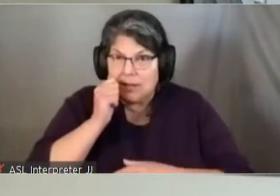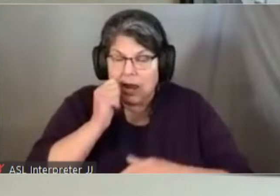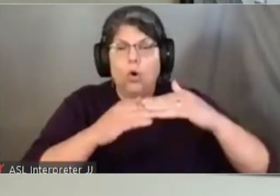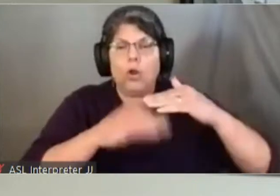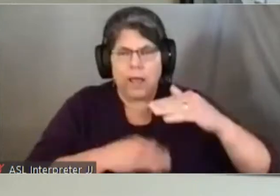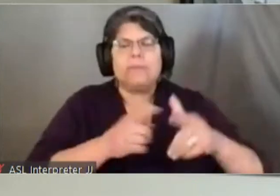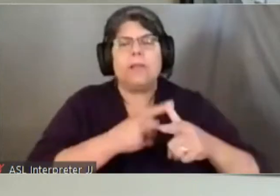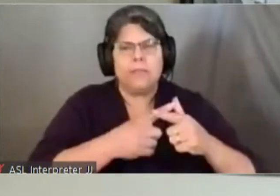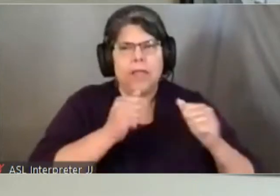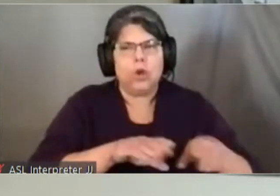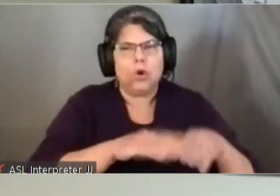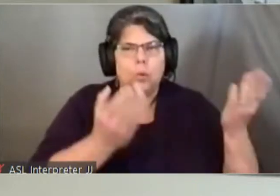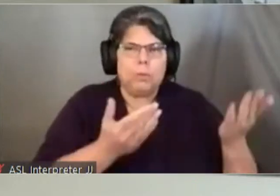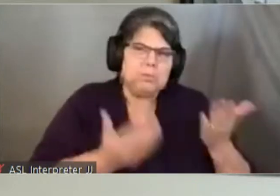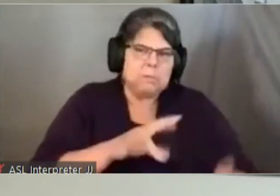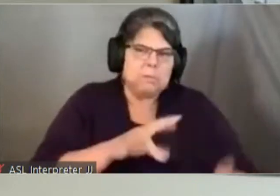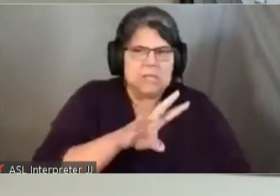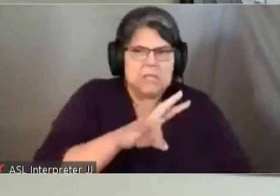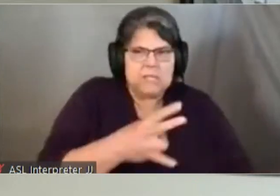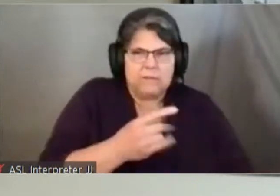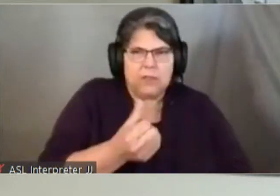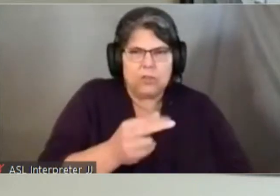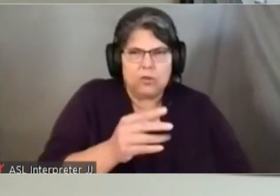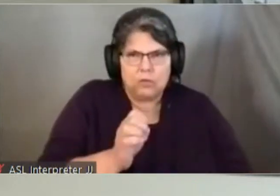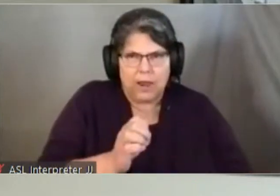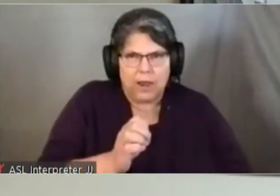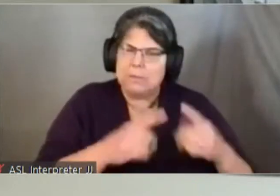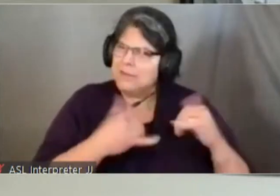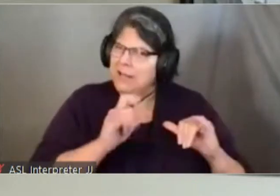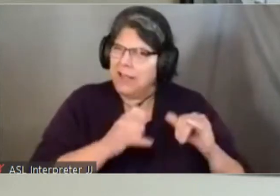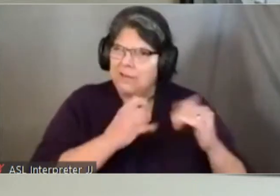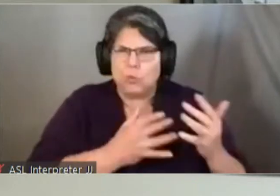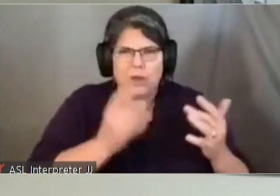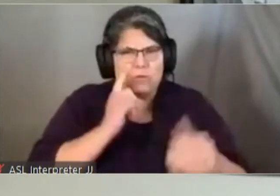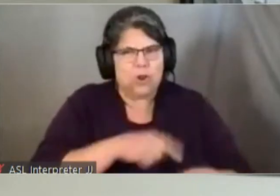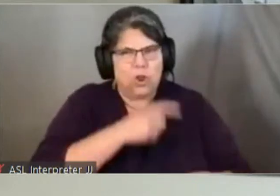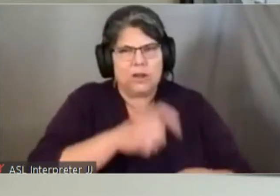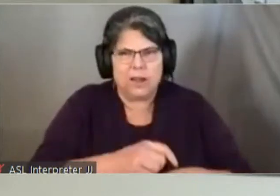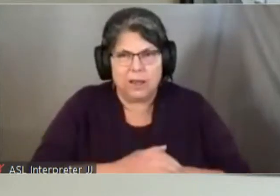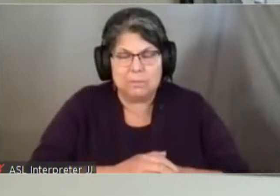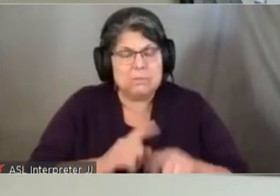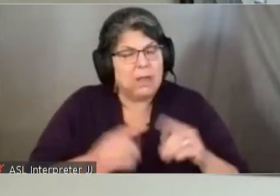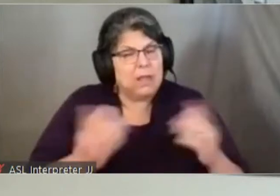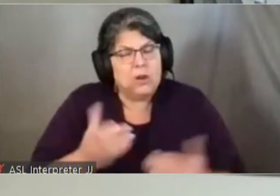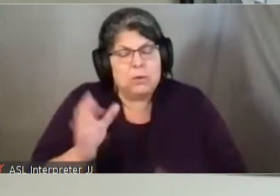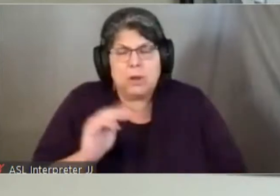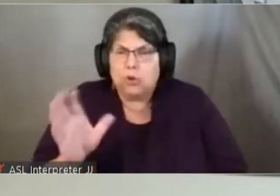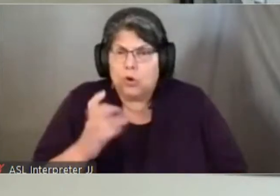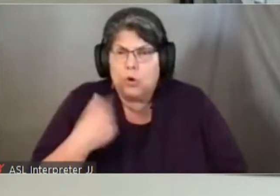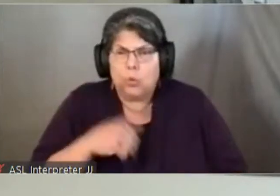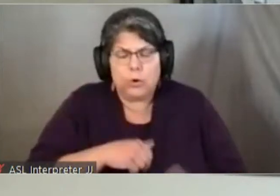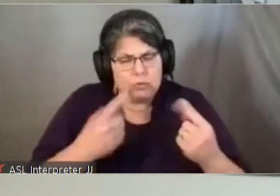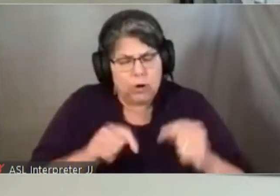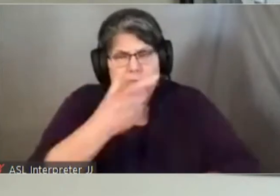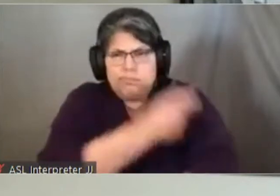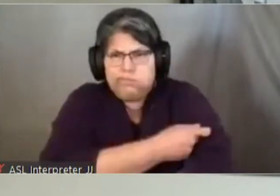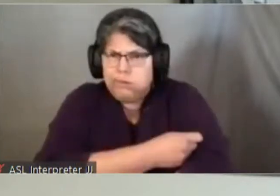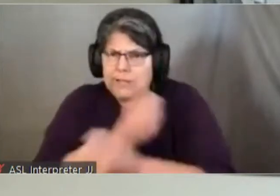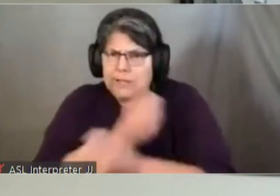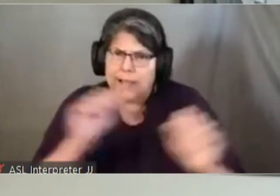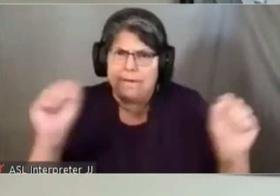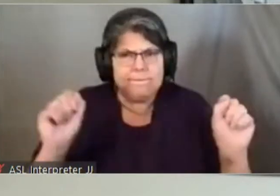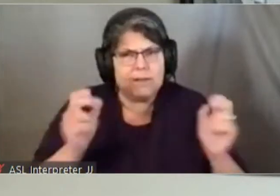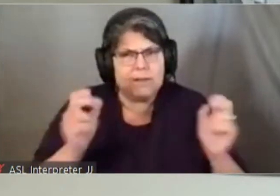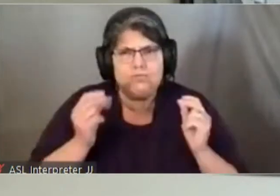have a long way to go for that. We in Mendocino are getting the vaccines out safely and as quickly as possible, but we must not